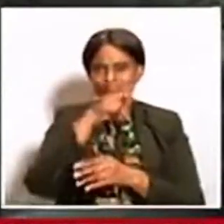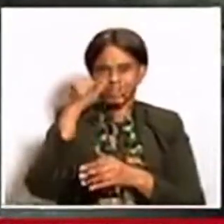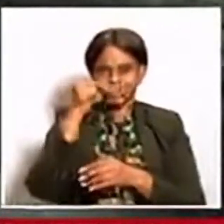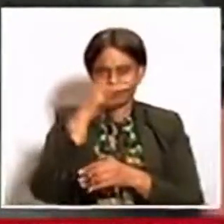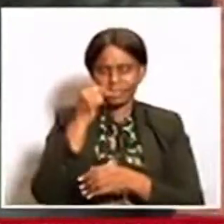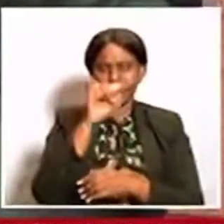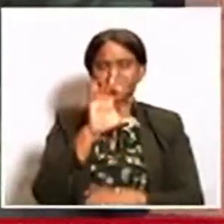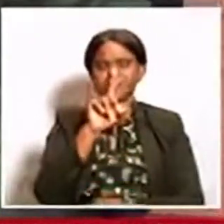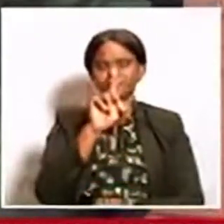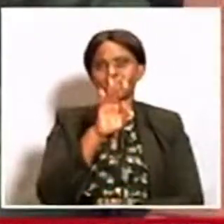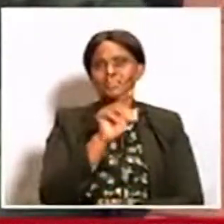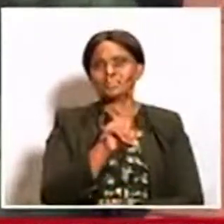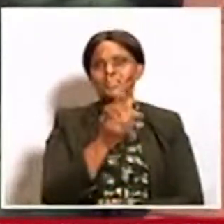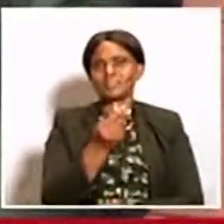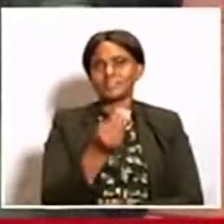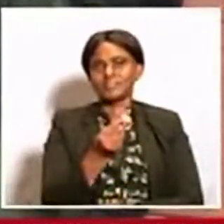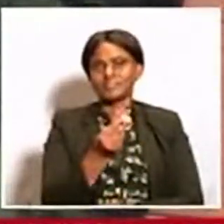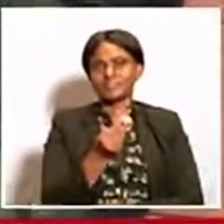money.